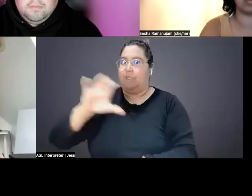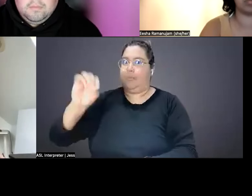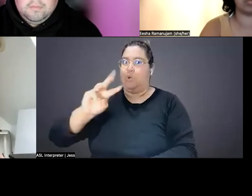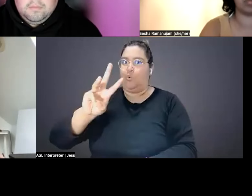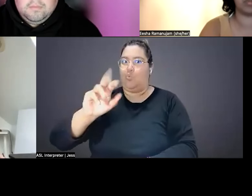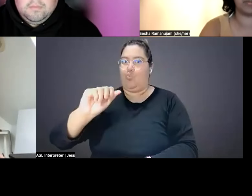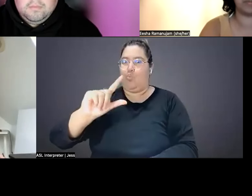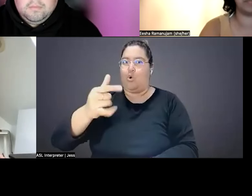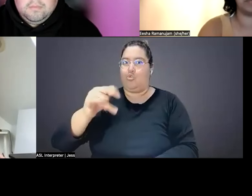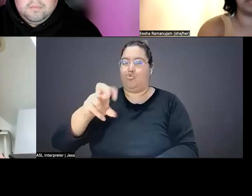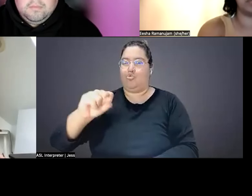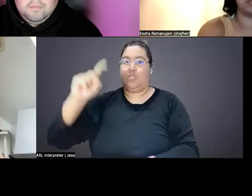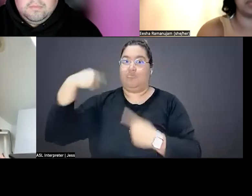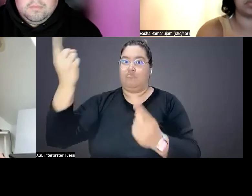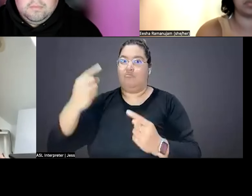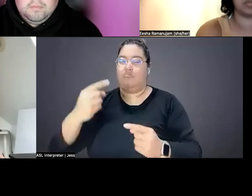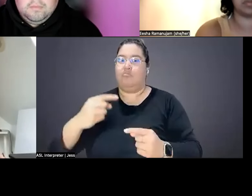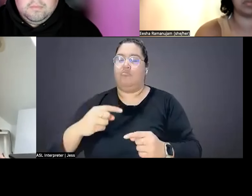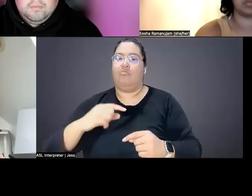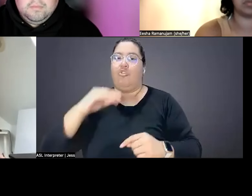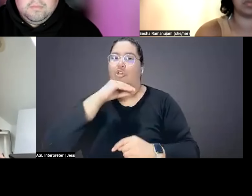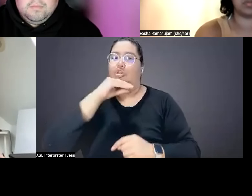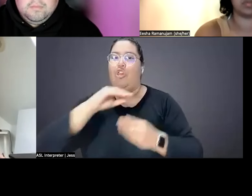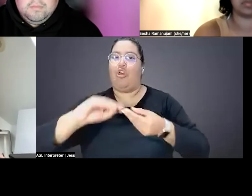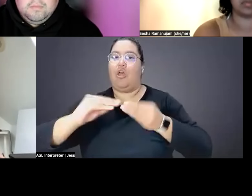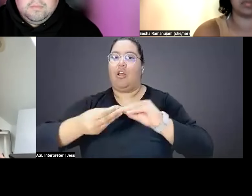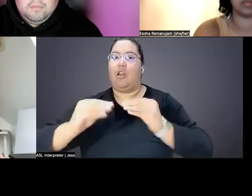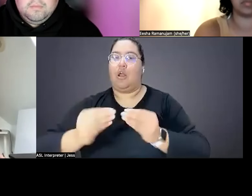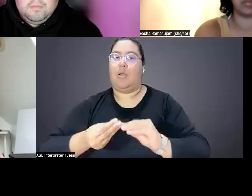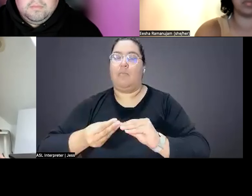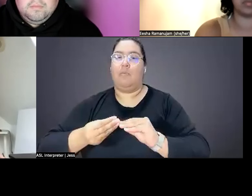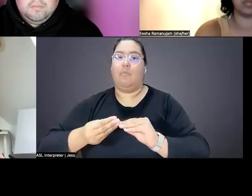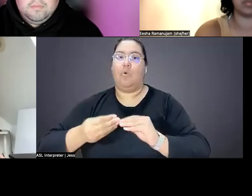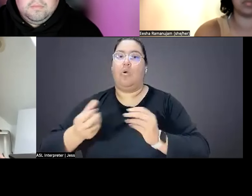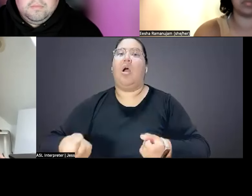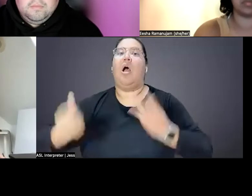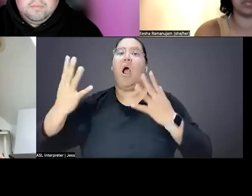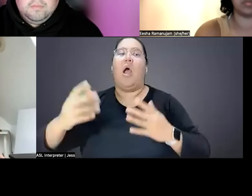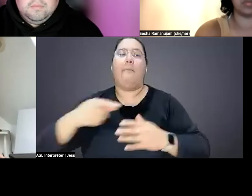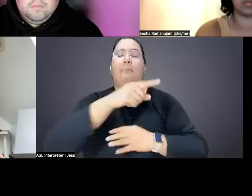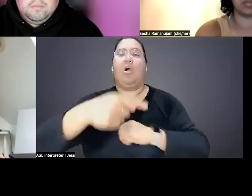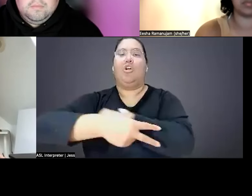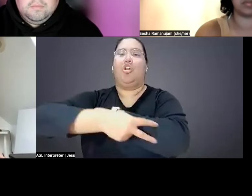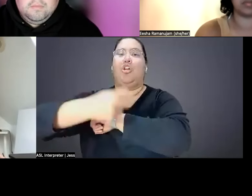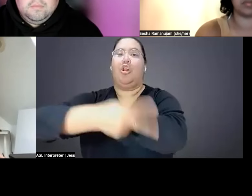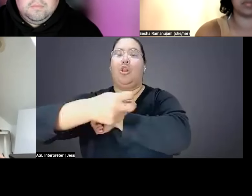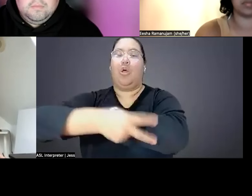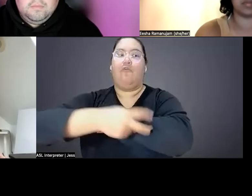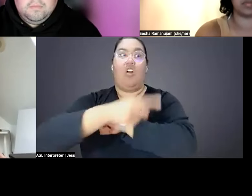falsified numbers on calls with shareholders around the scale of quote unquote organized retail